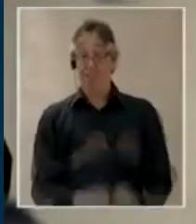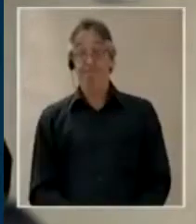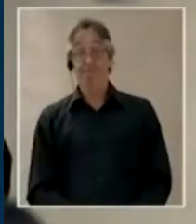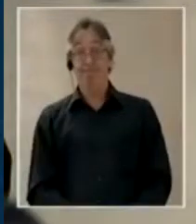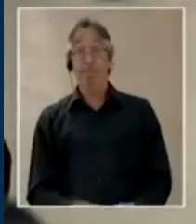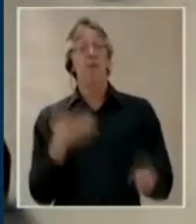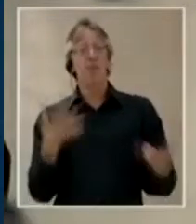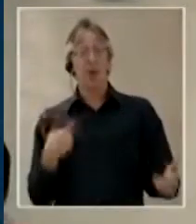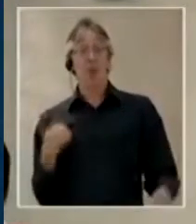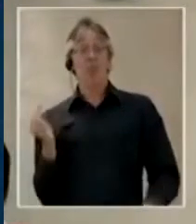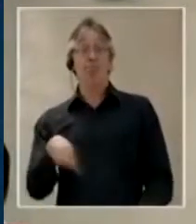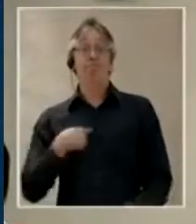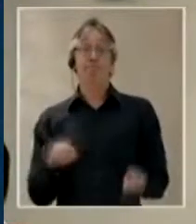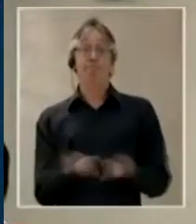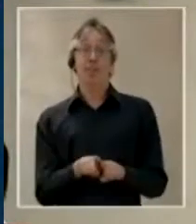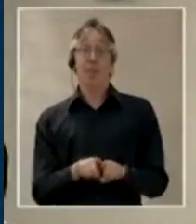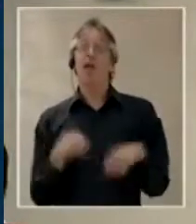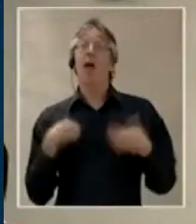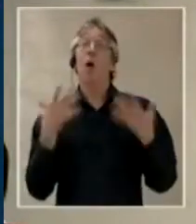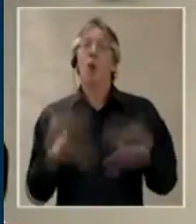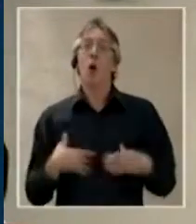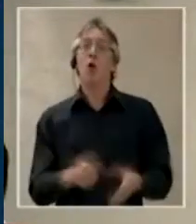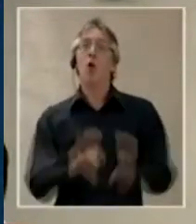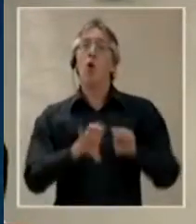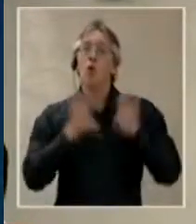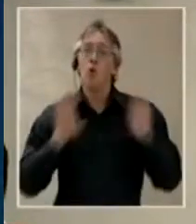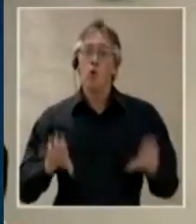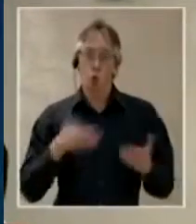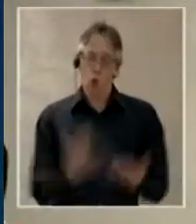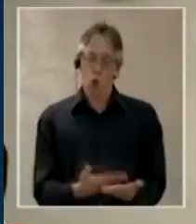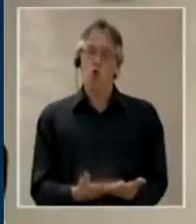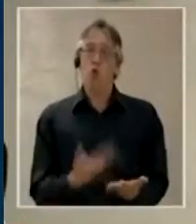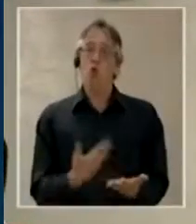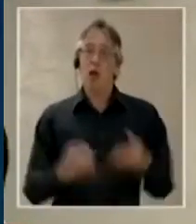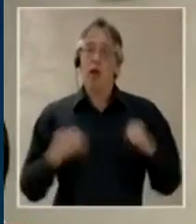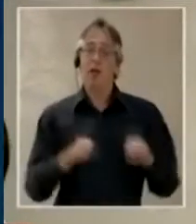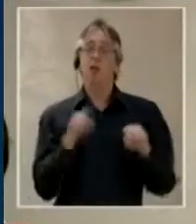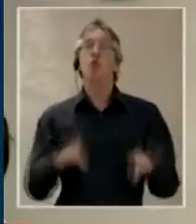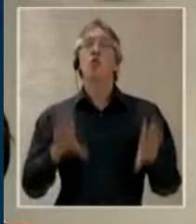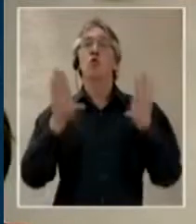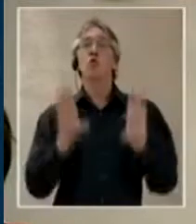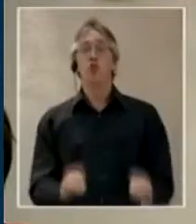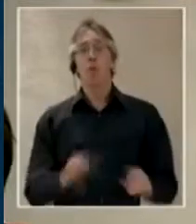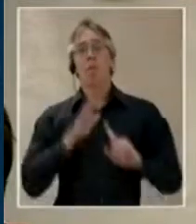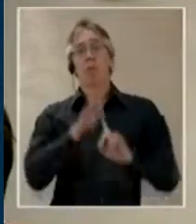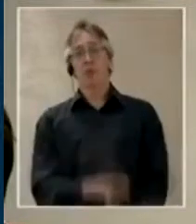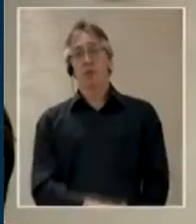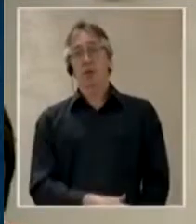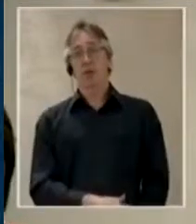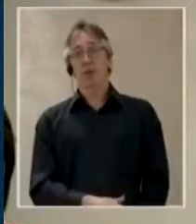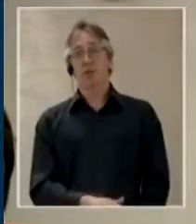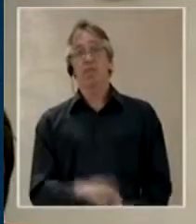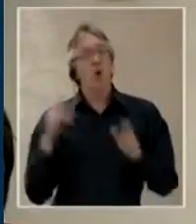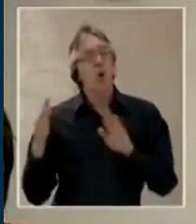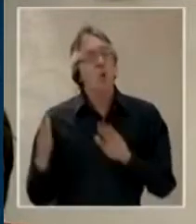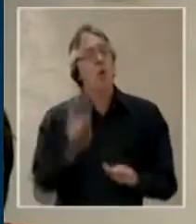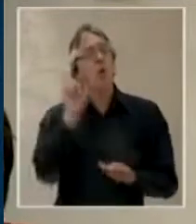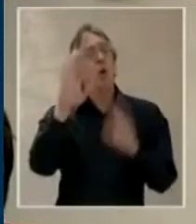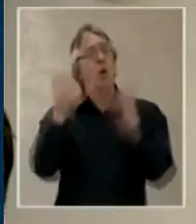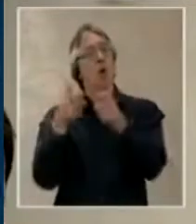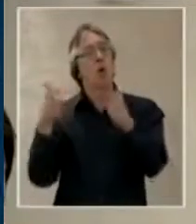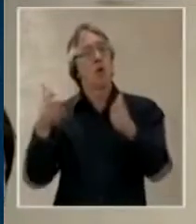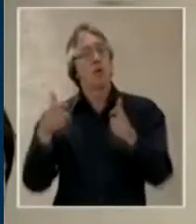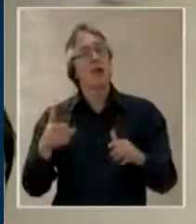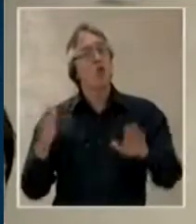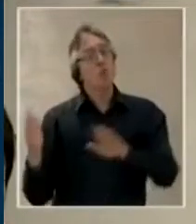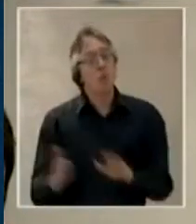goal: concrete measures to help end violations of Indigenous rights. Recommendations for the World Conference on Indigenous Peoples should have